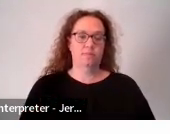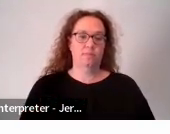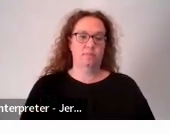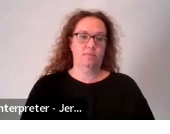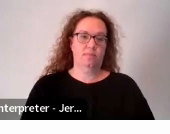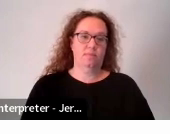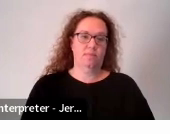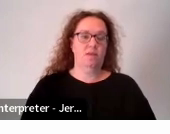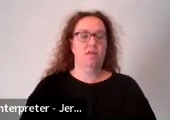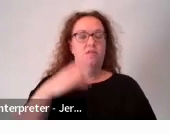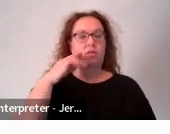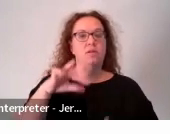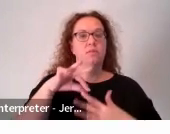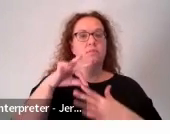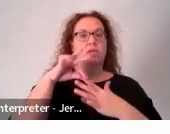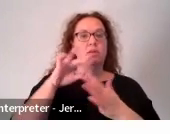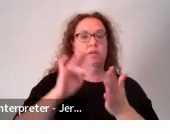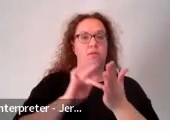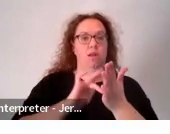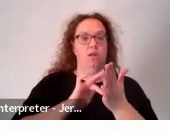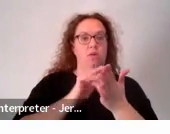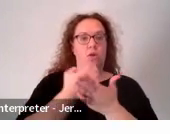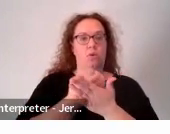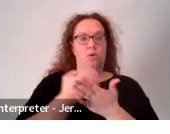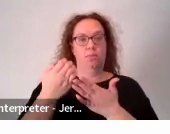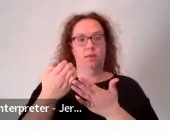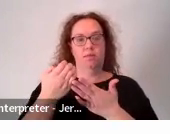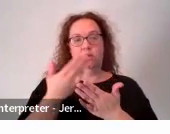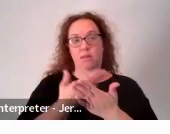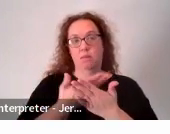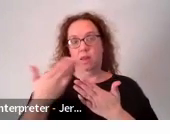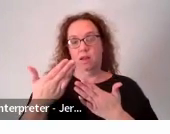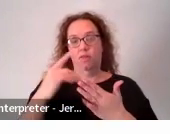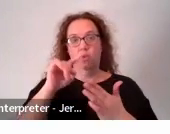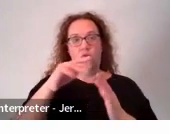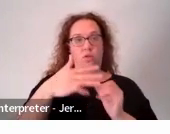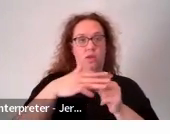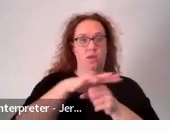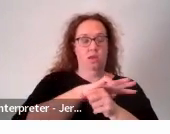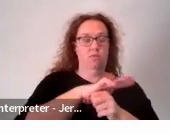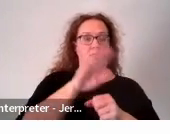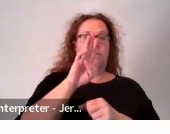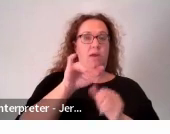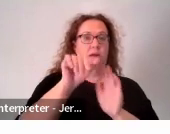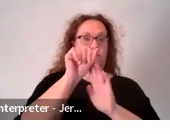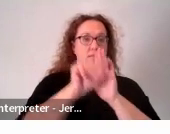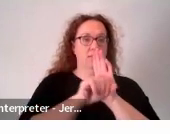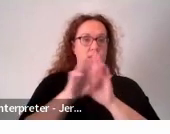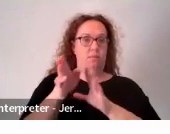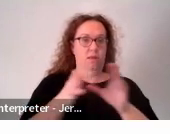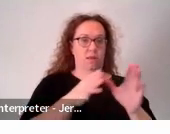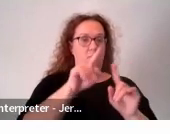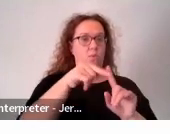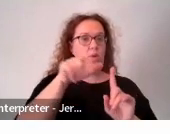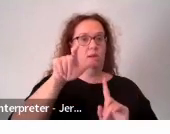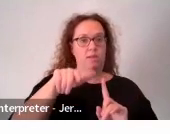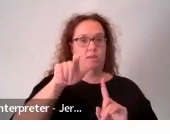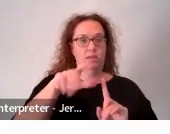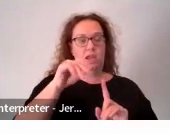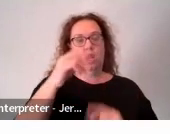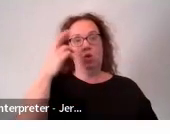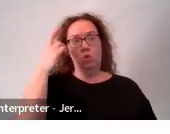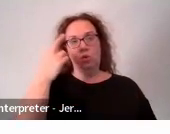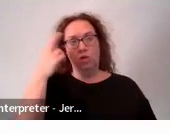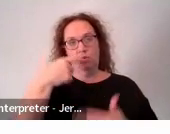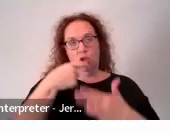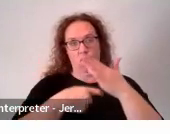And then for specialized medical equipment and supplies, those can be covered by the state plan when they're necessary and